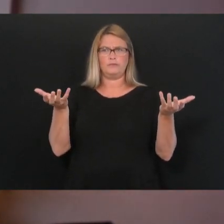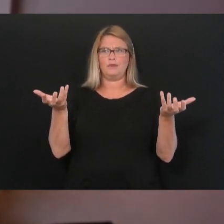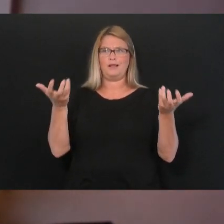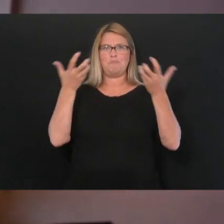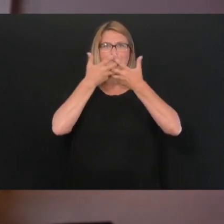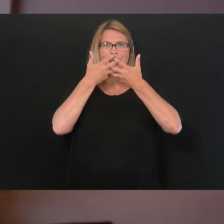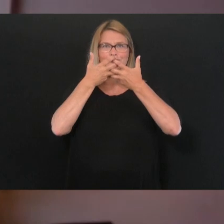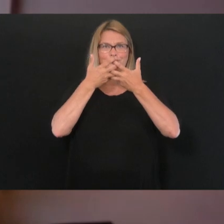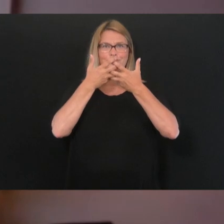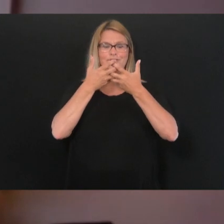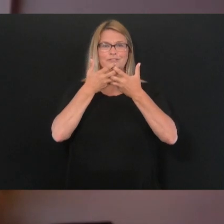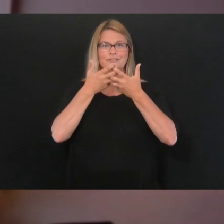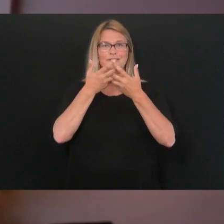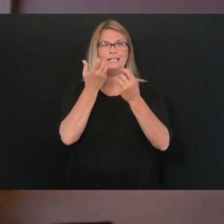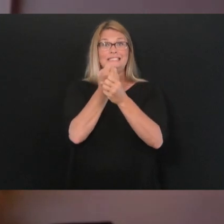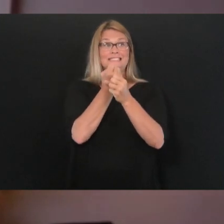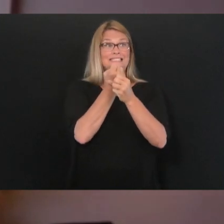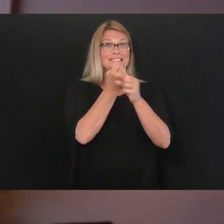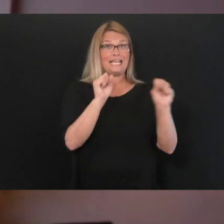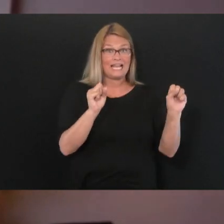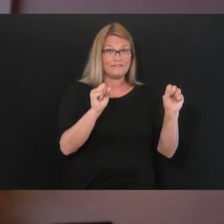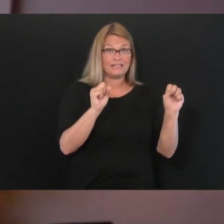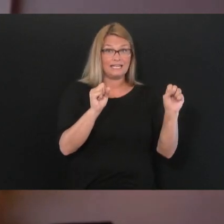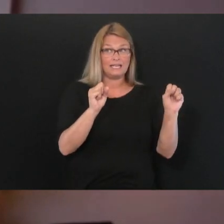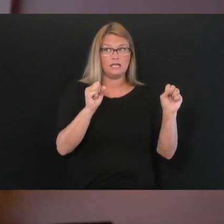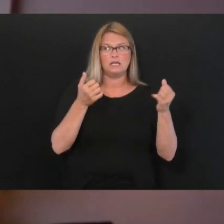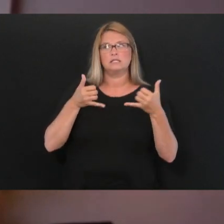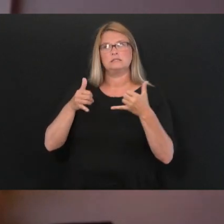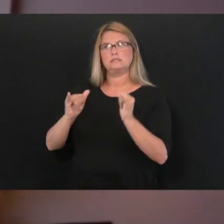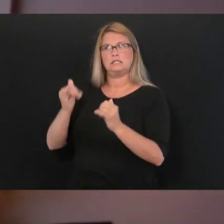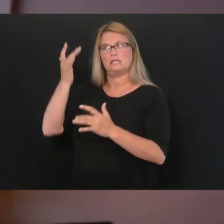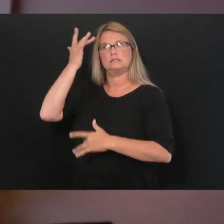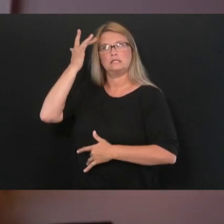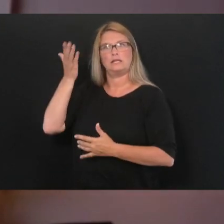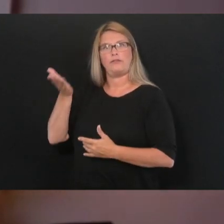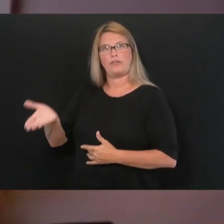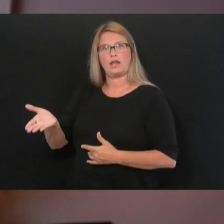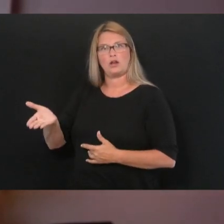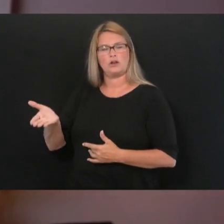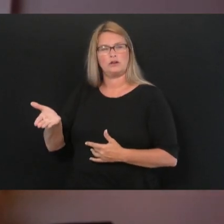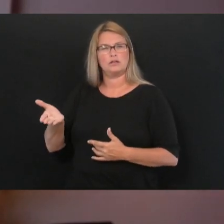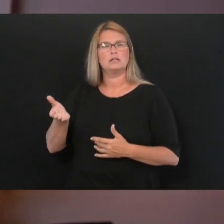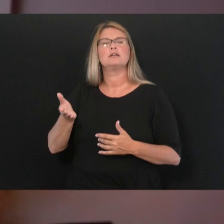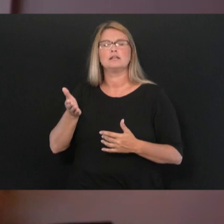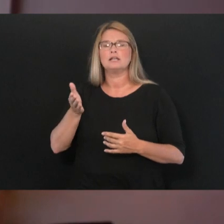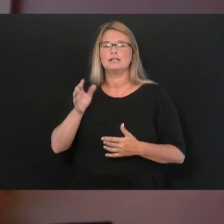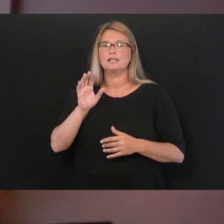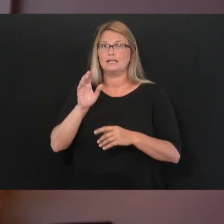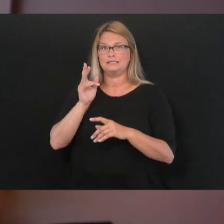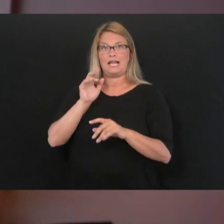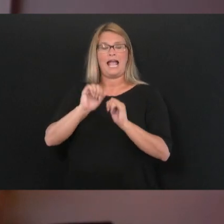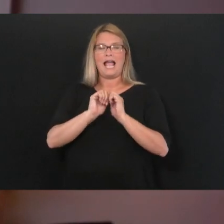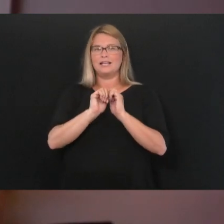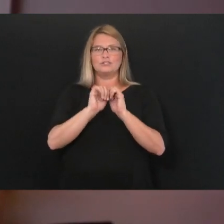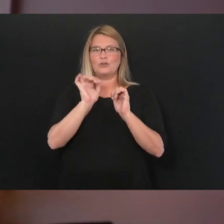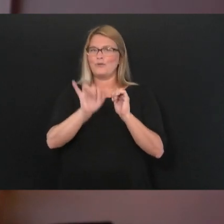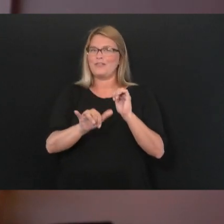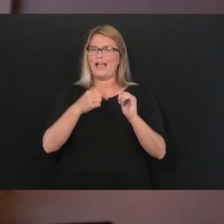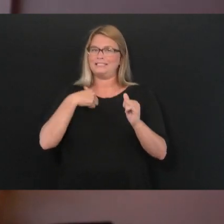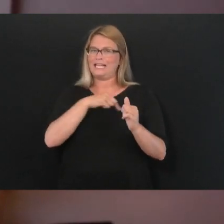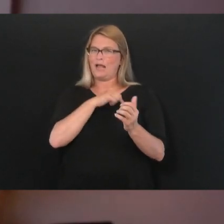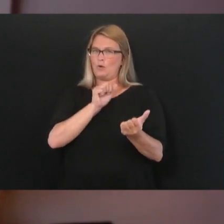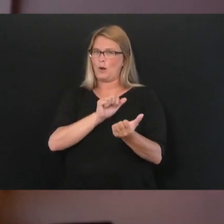out safely, but let's also make sure that people are protected, people are safe. And that's really what we've tried